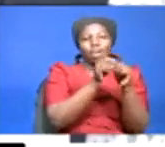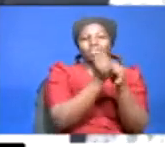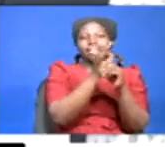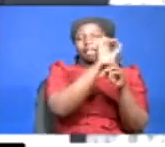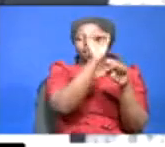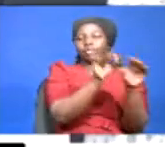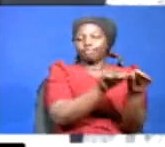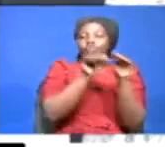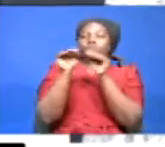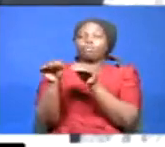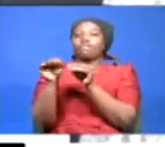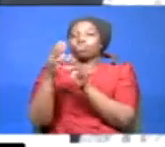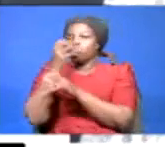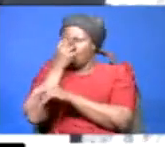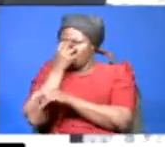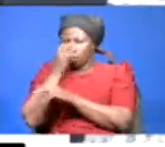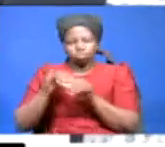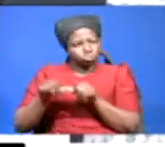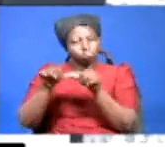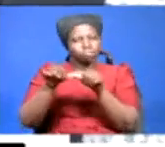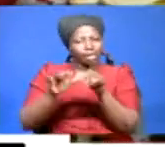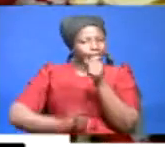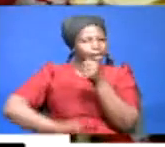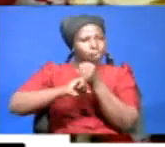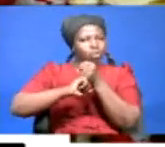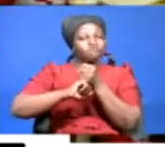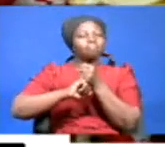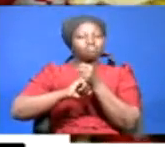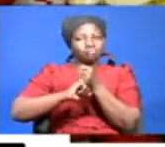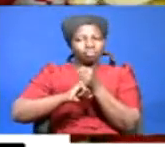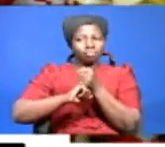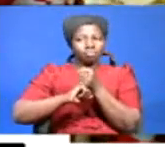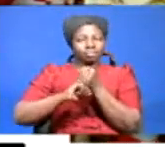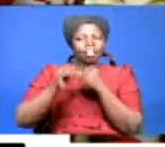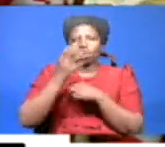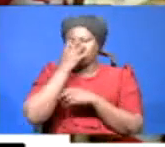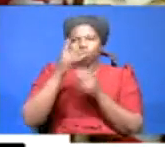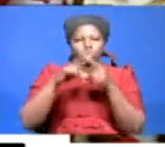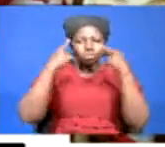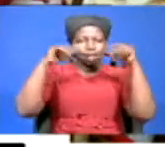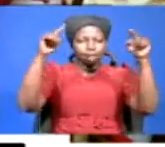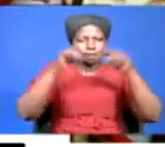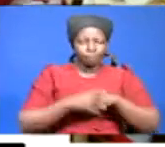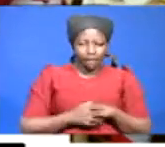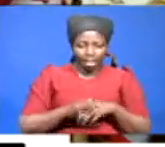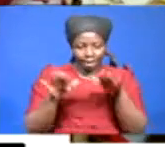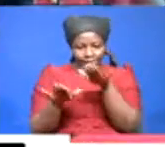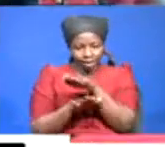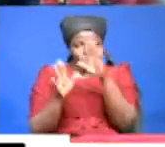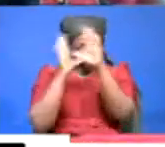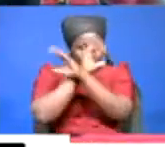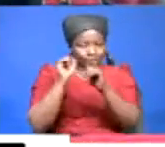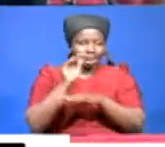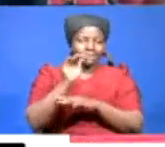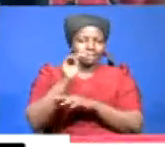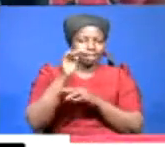mbele, so that we can support our and support him to succeed. The deputy president called for unity of Mount Kenya leaders